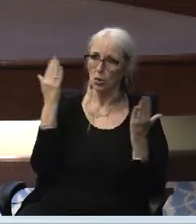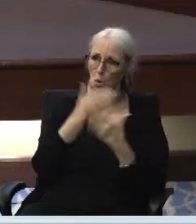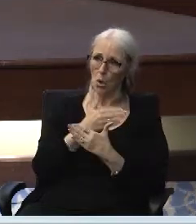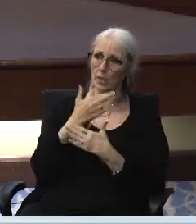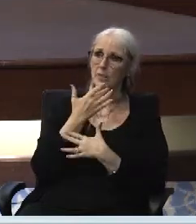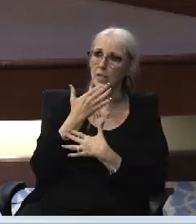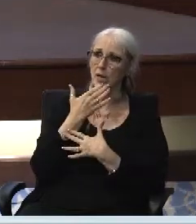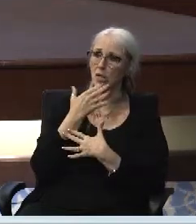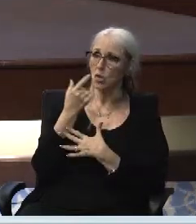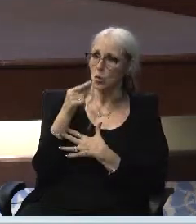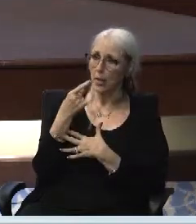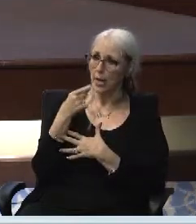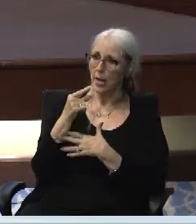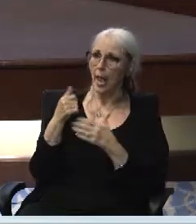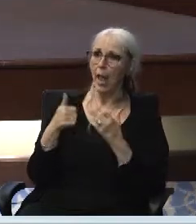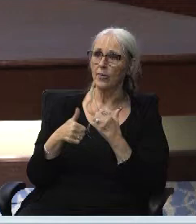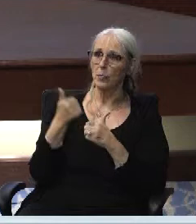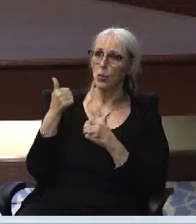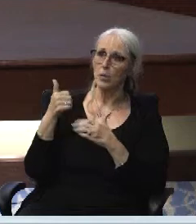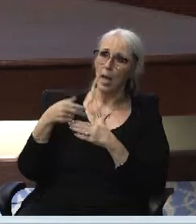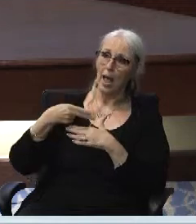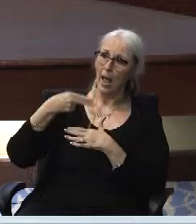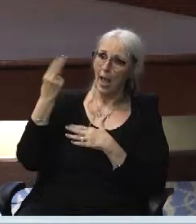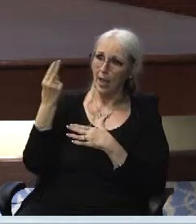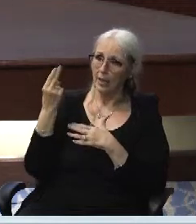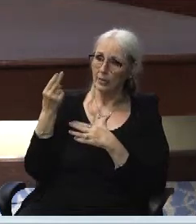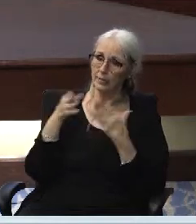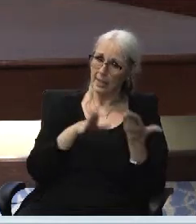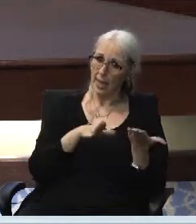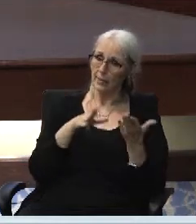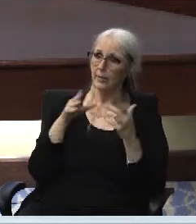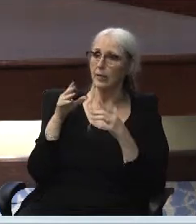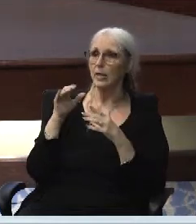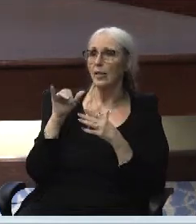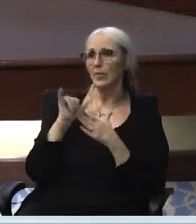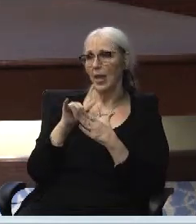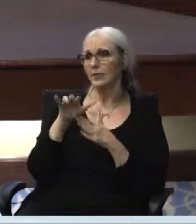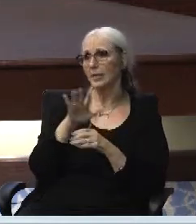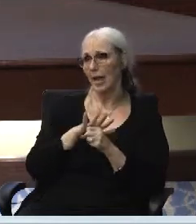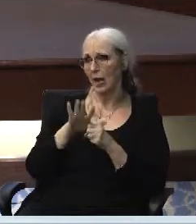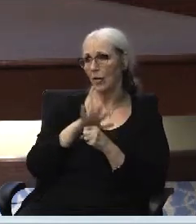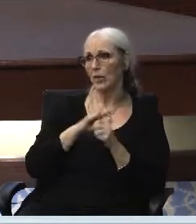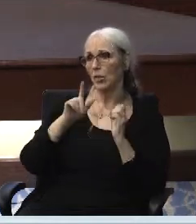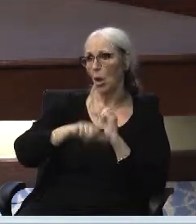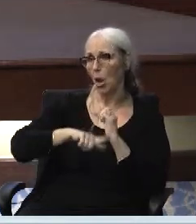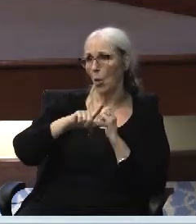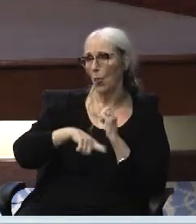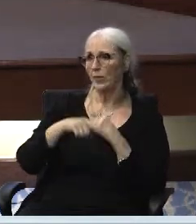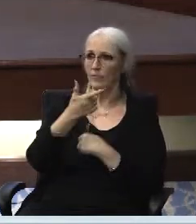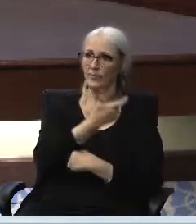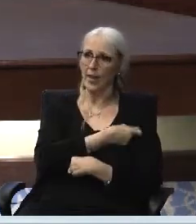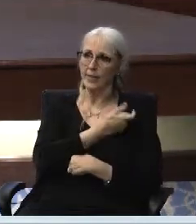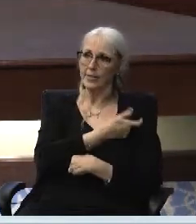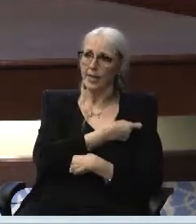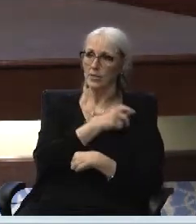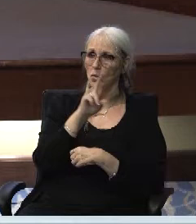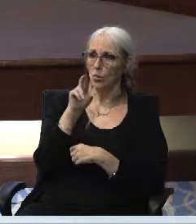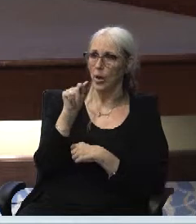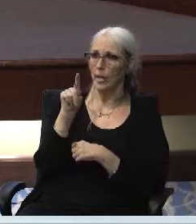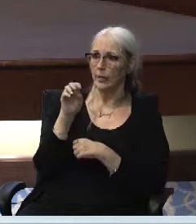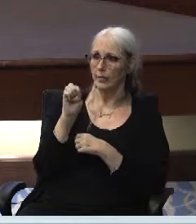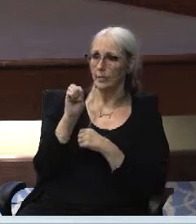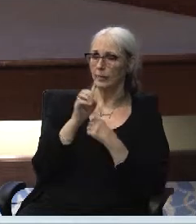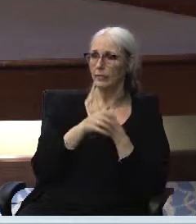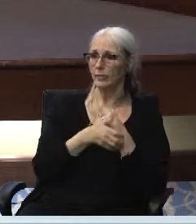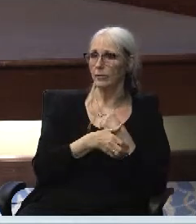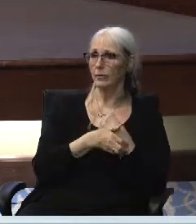shades of green have the highest percentages of fatalities, and these are our areas with the lowest vaccination rates. LaShonda, this map